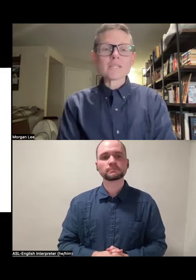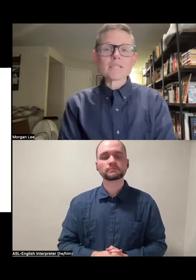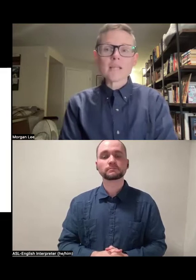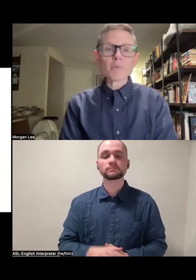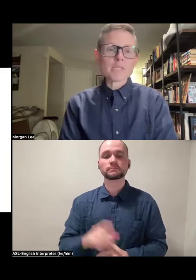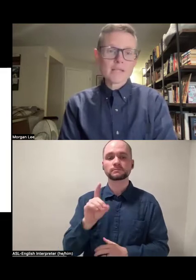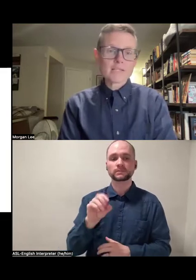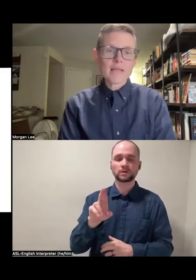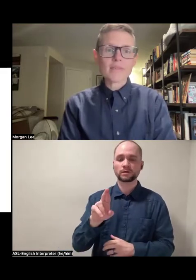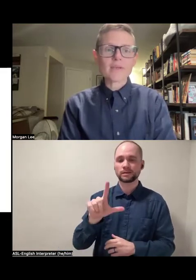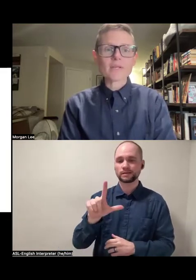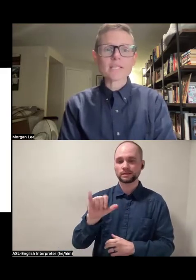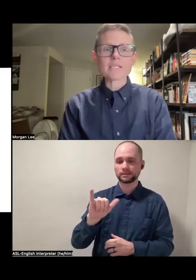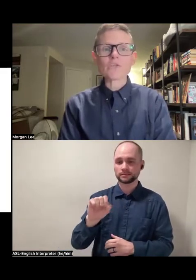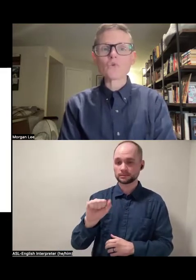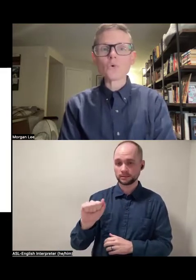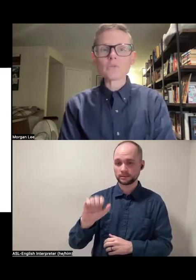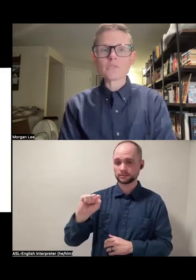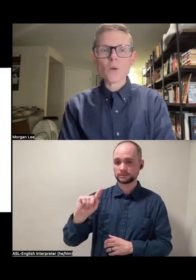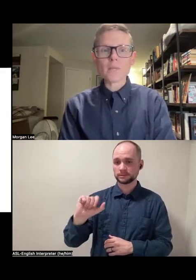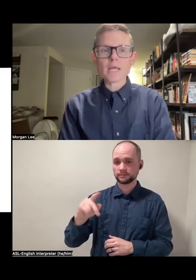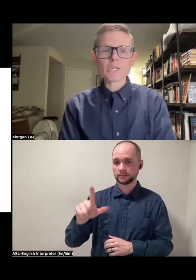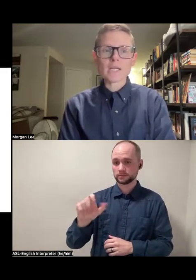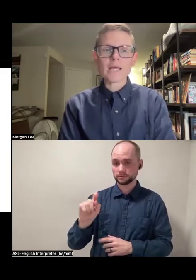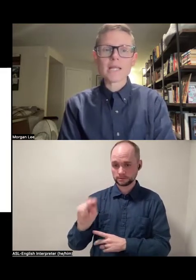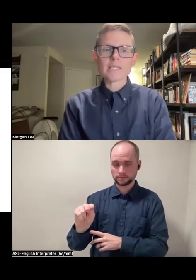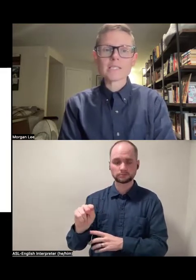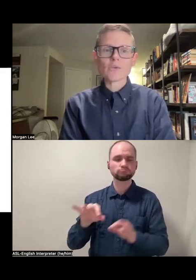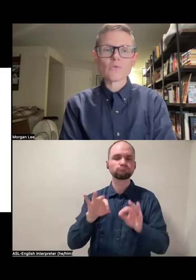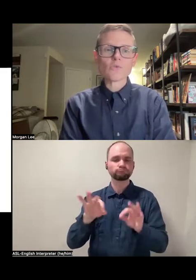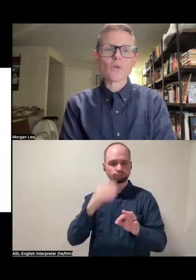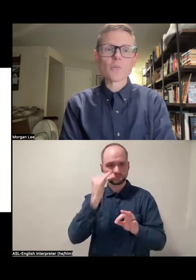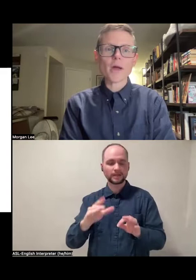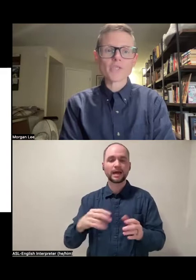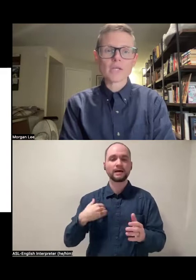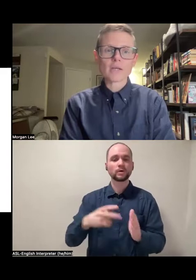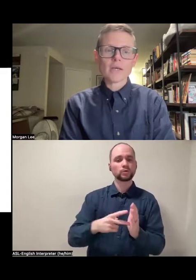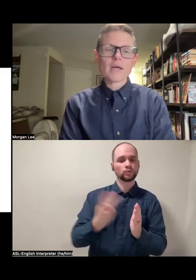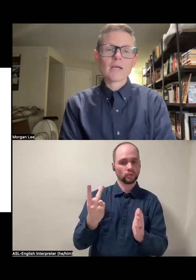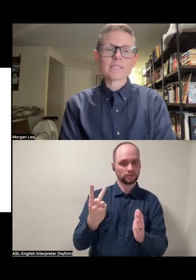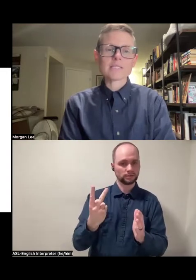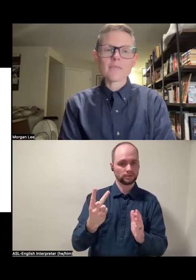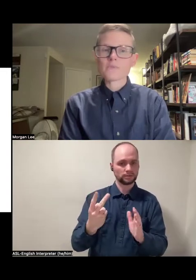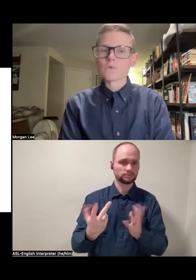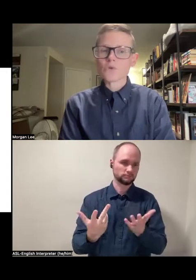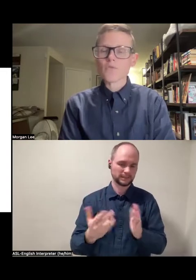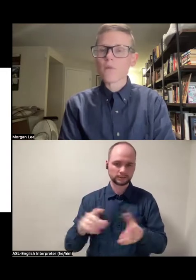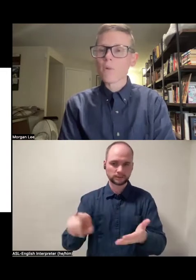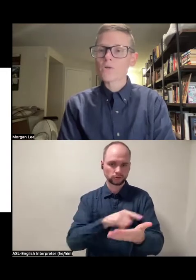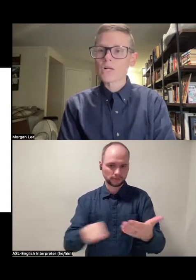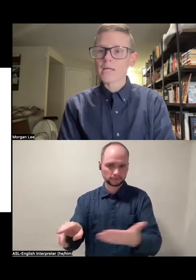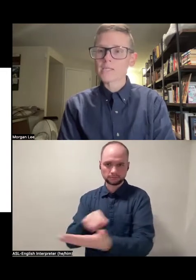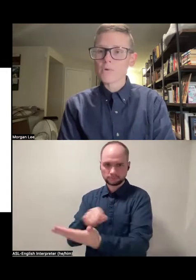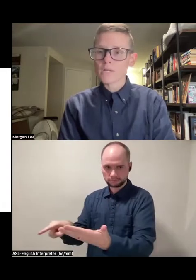Dr. Lisa Stapleton said that there exists a dual discrimination and institutional oppression against deaf students who are